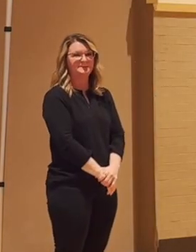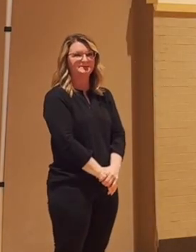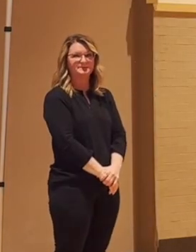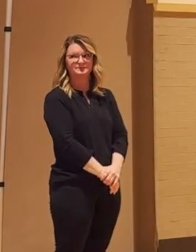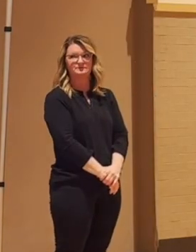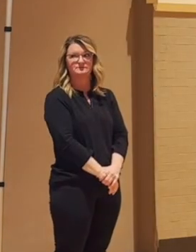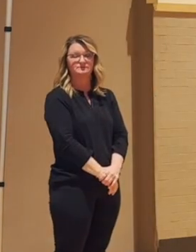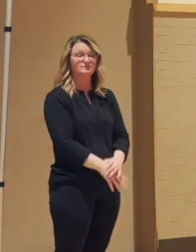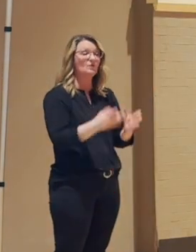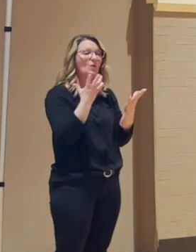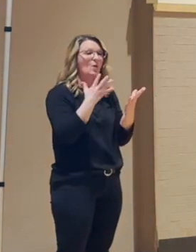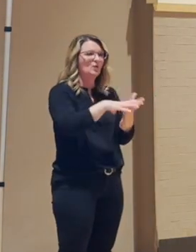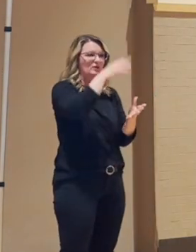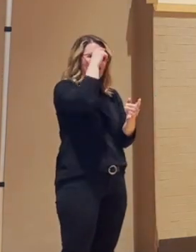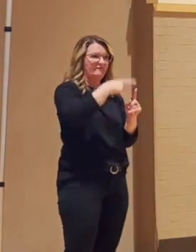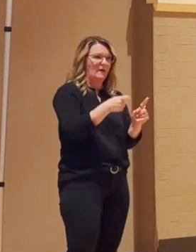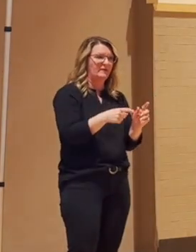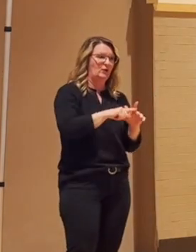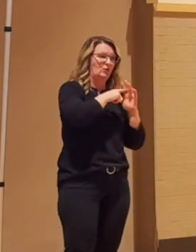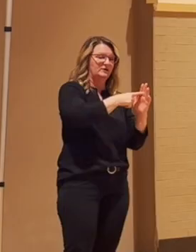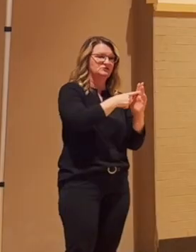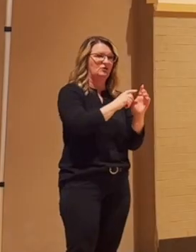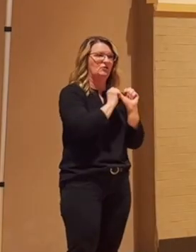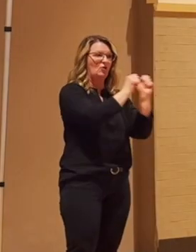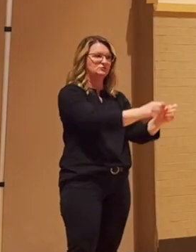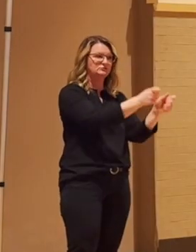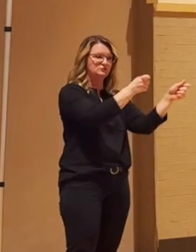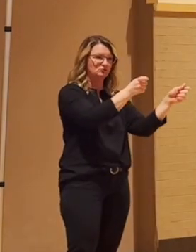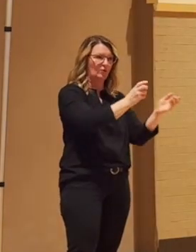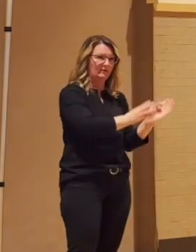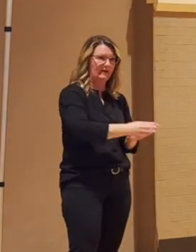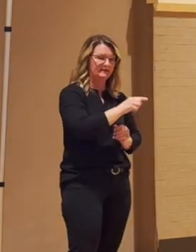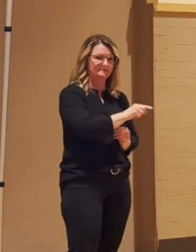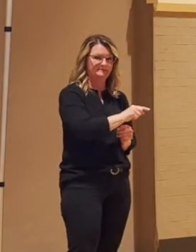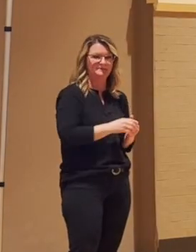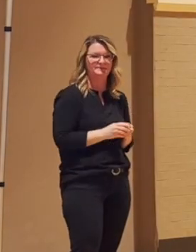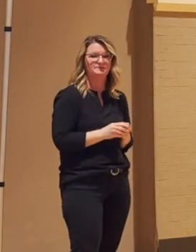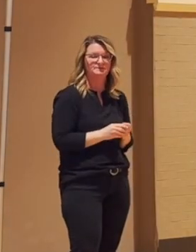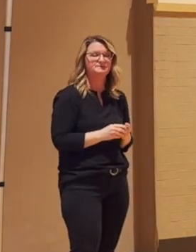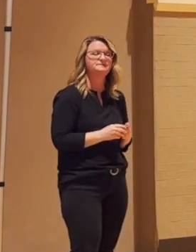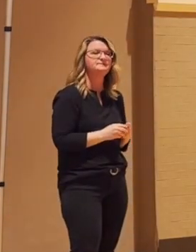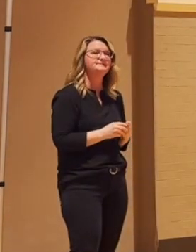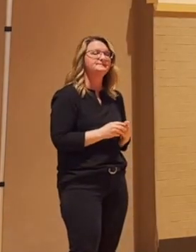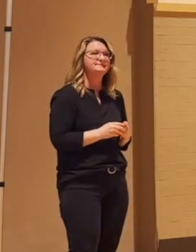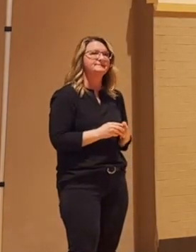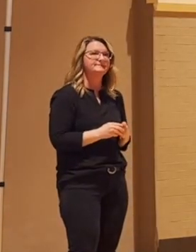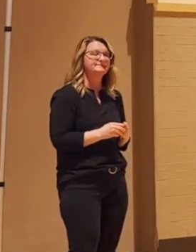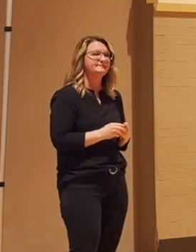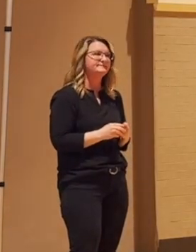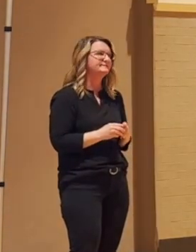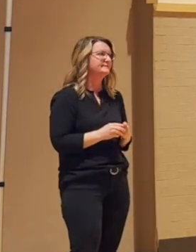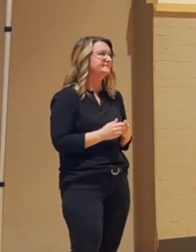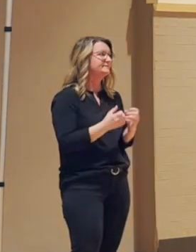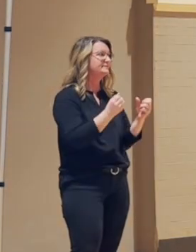Okay, so lessons learned from our original long-term control plan. So basically,